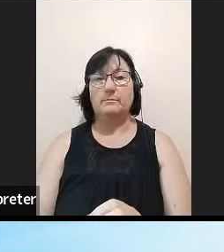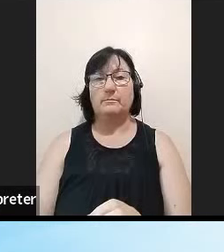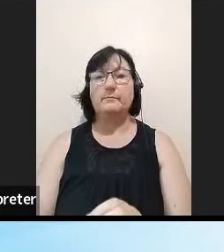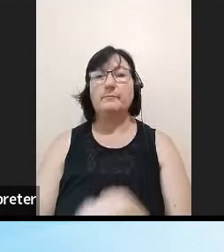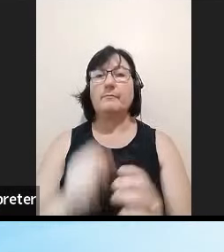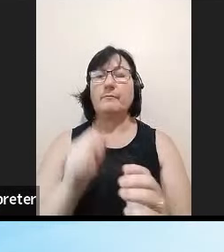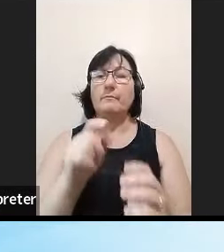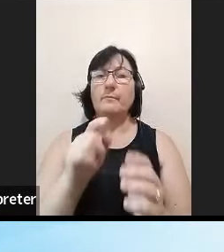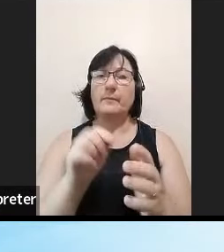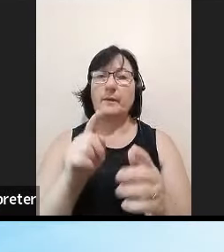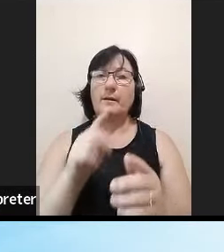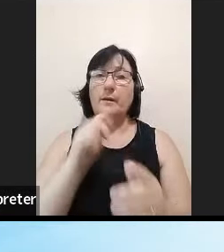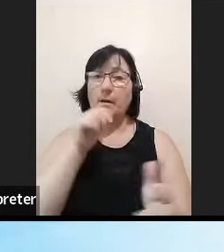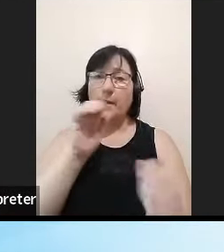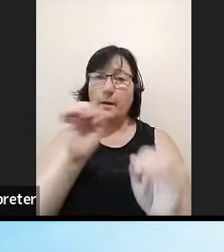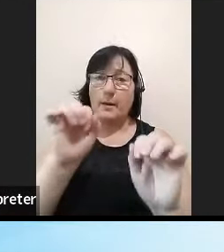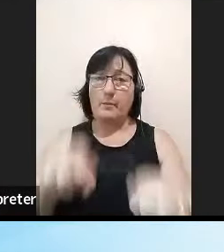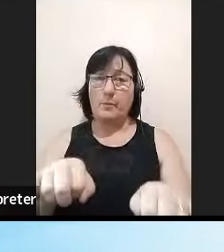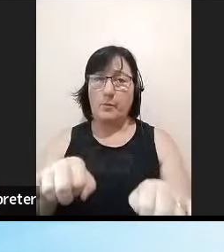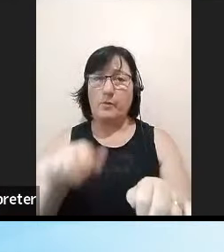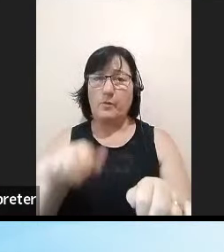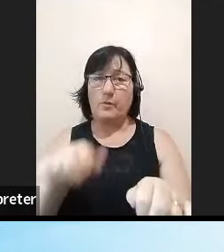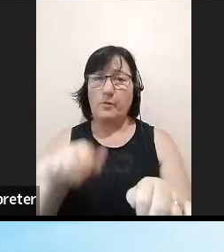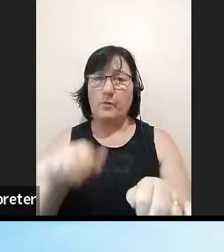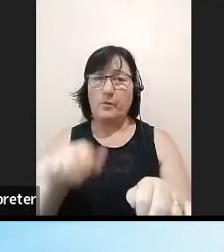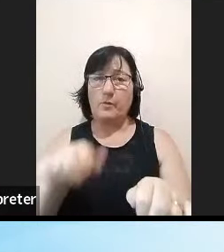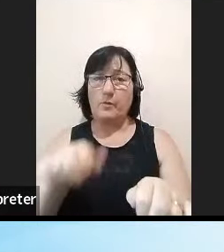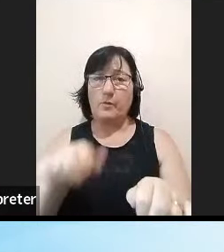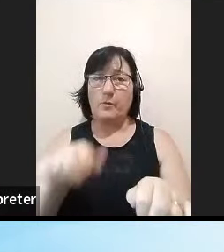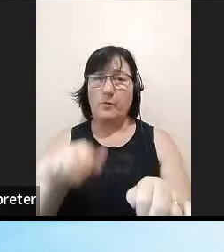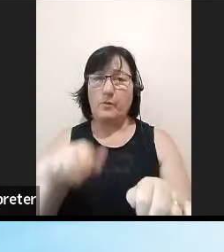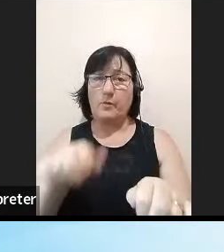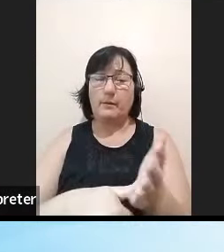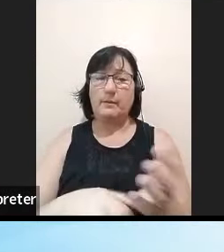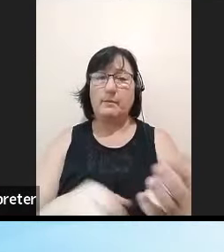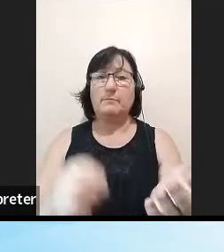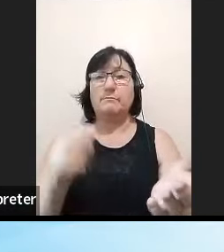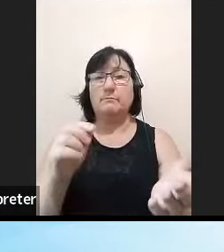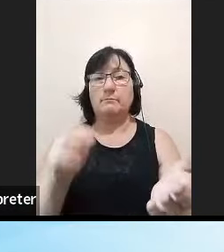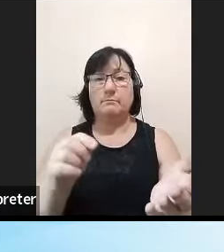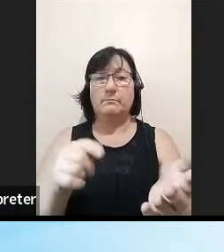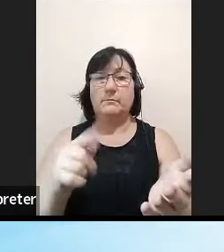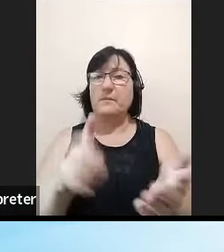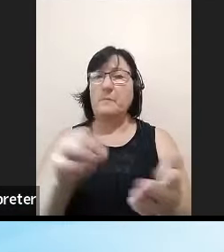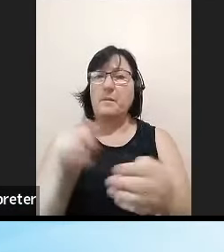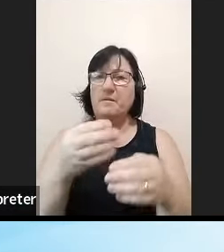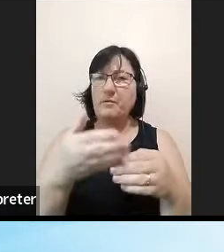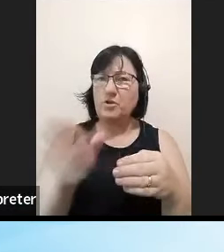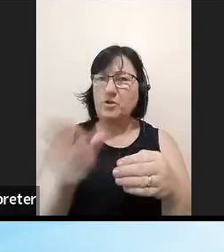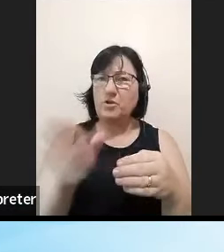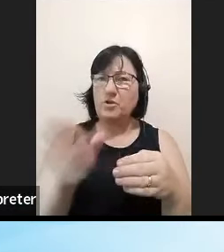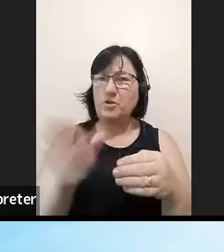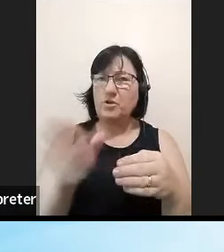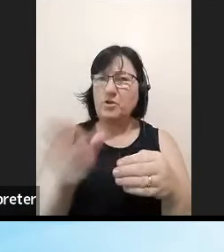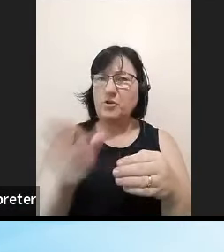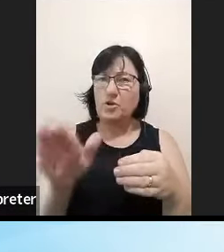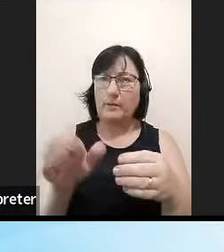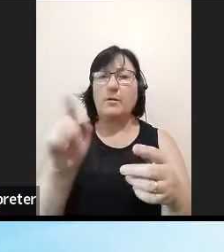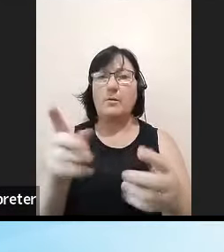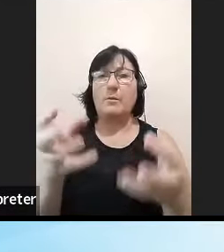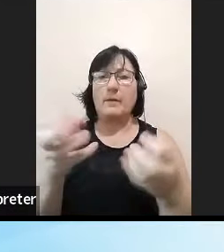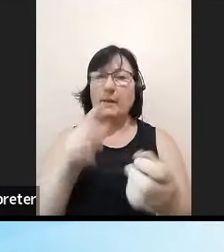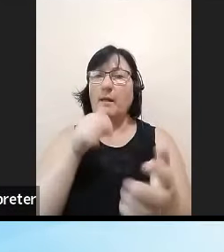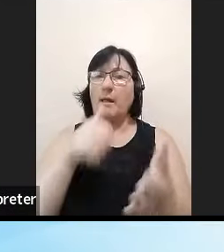be any other rejections for whatever reason, you will get the letter immediately.